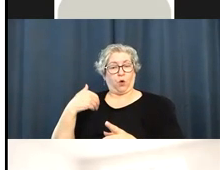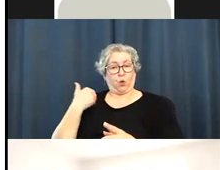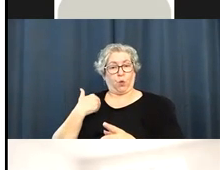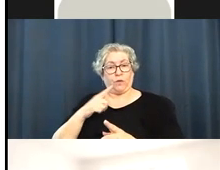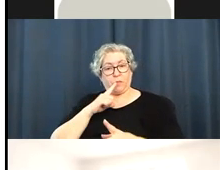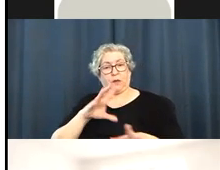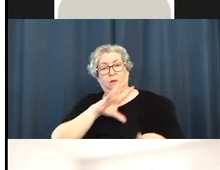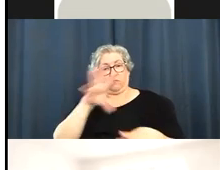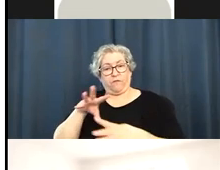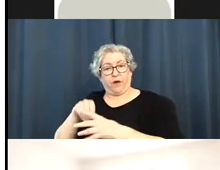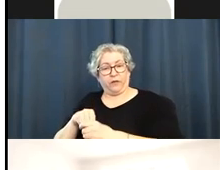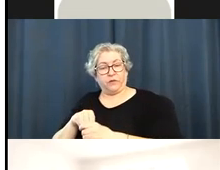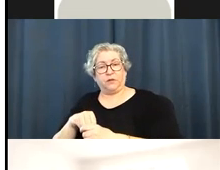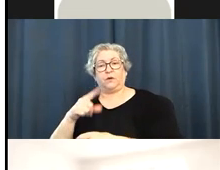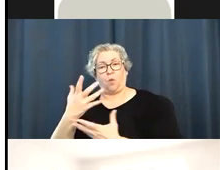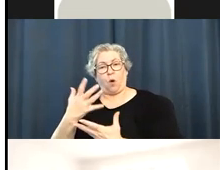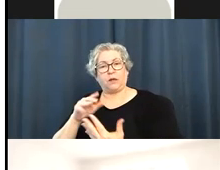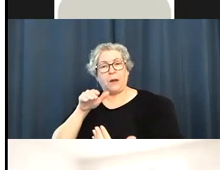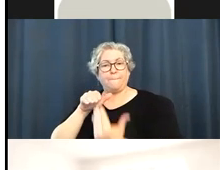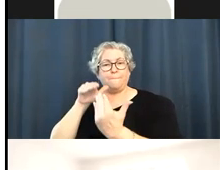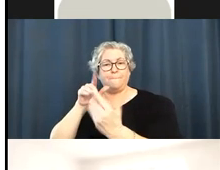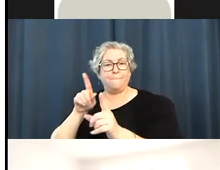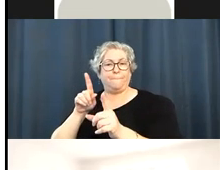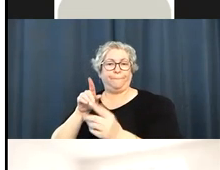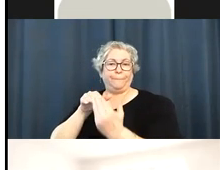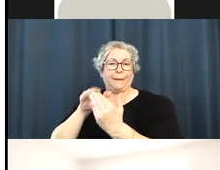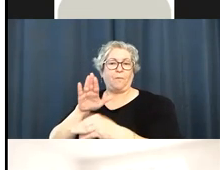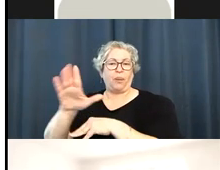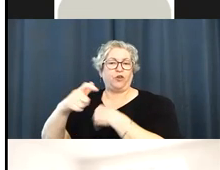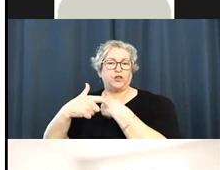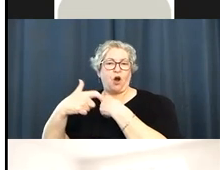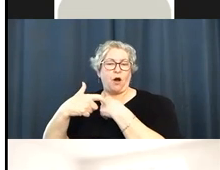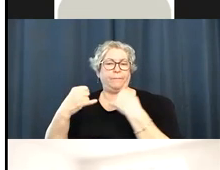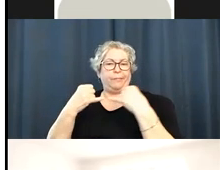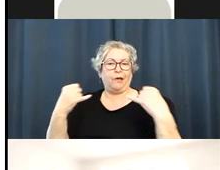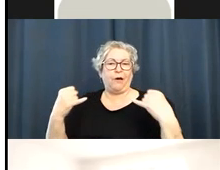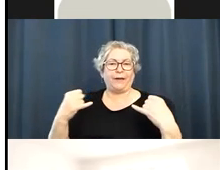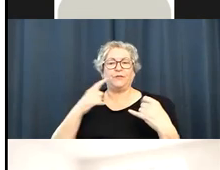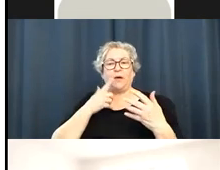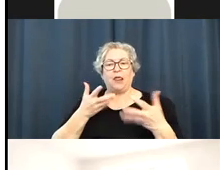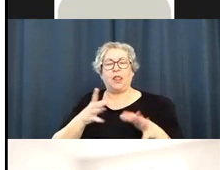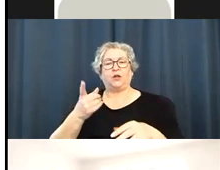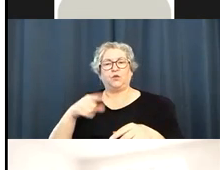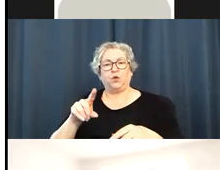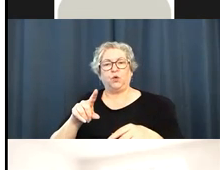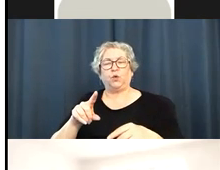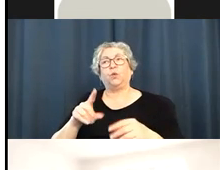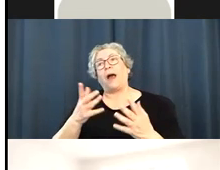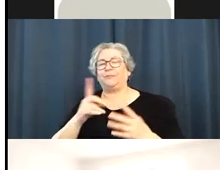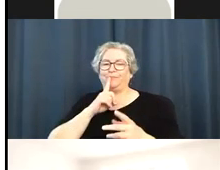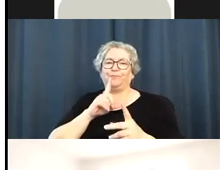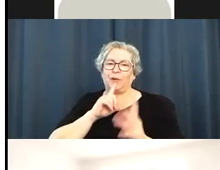engaged, you want to meet them on their time when possible. And so it allows you, it requires a